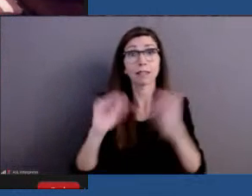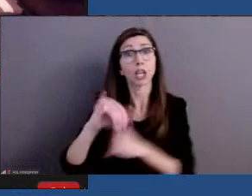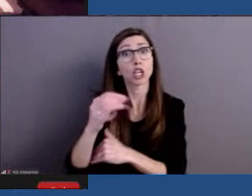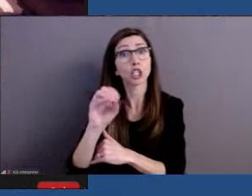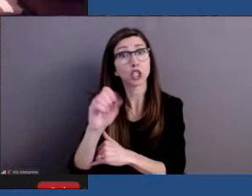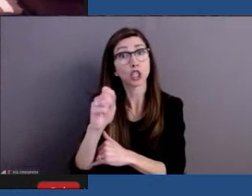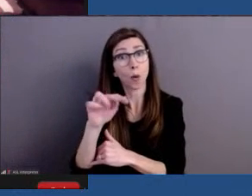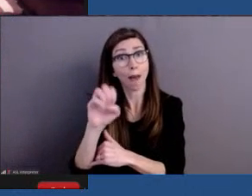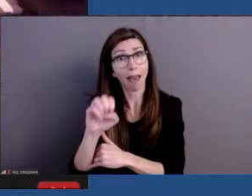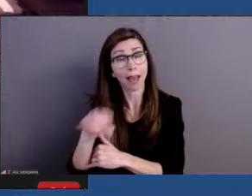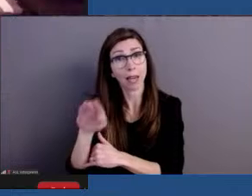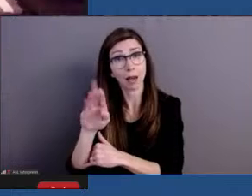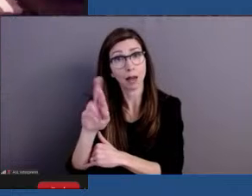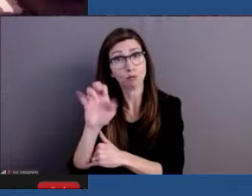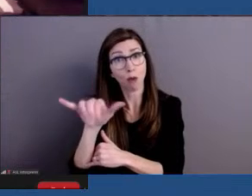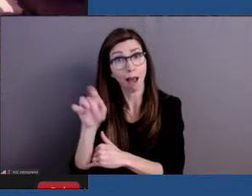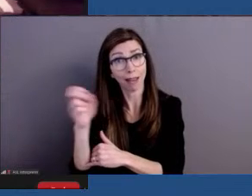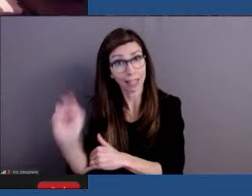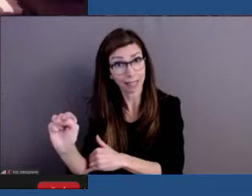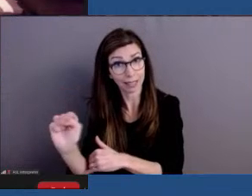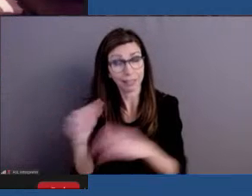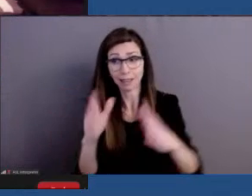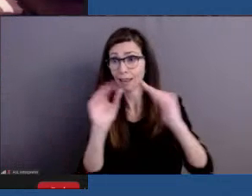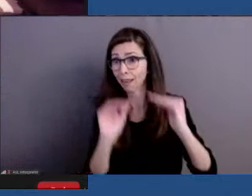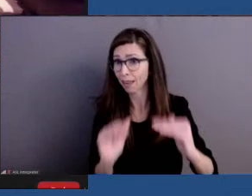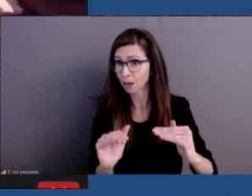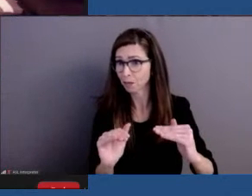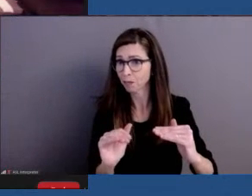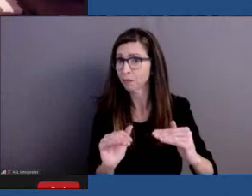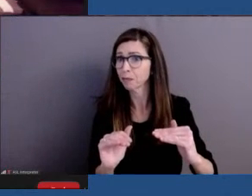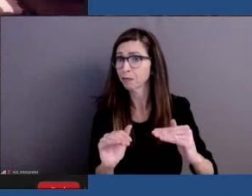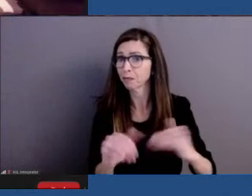Anna Maria Cruz Valderrara,